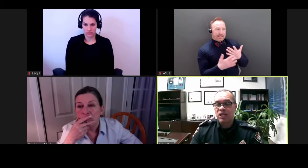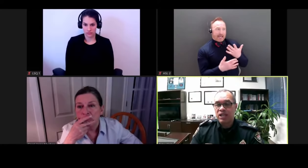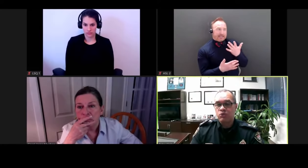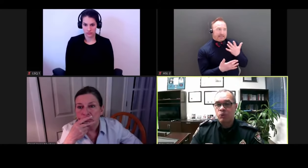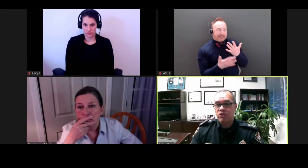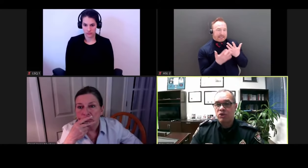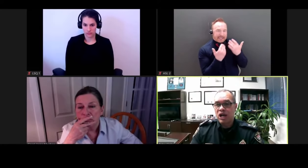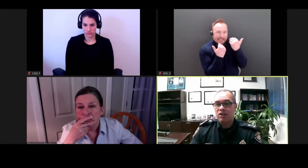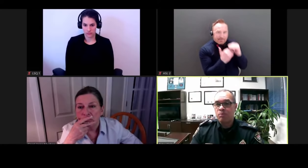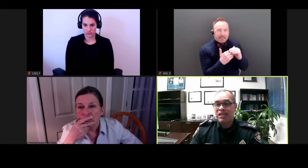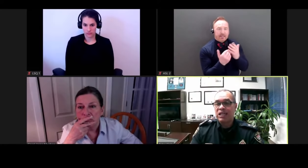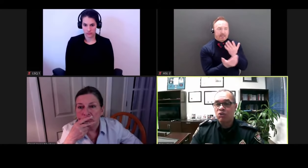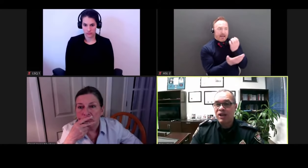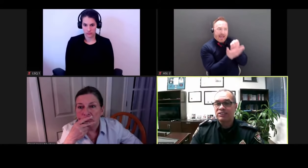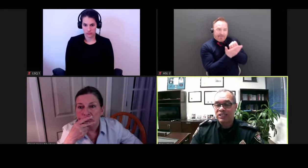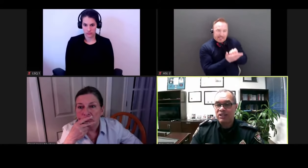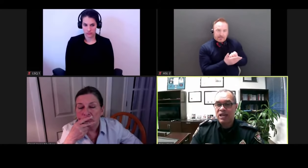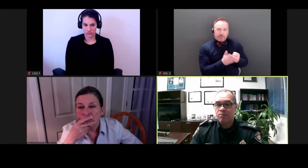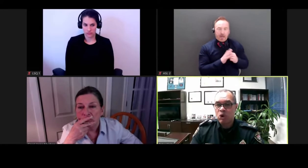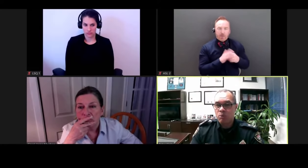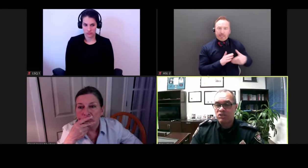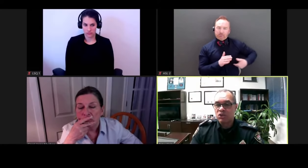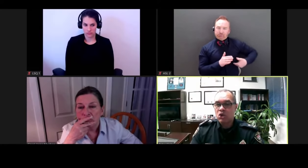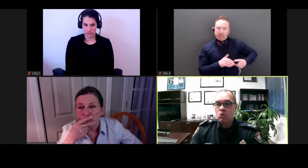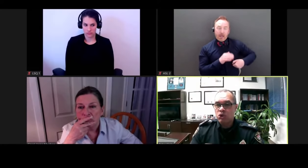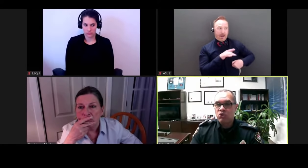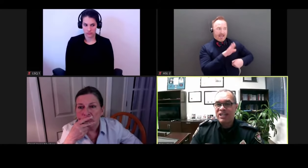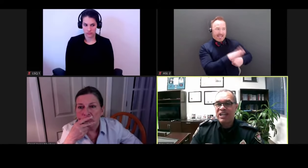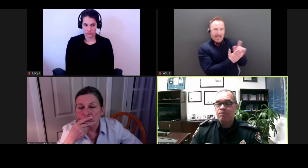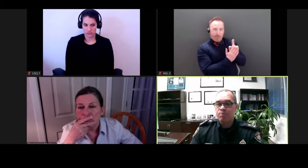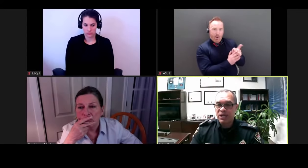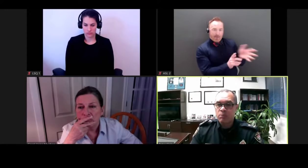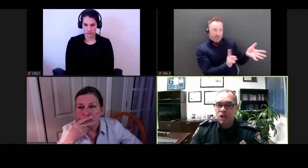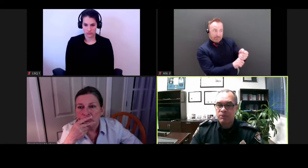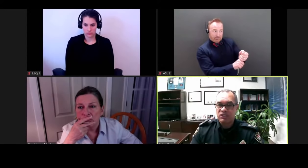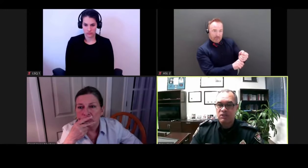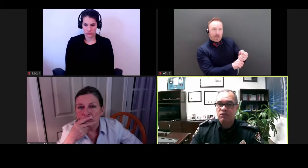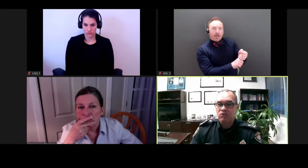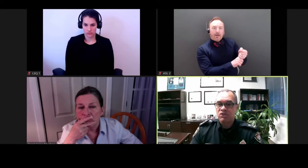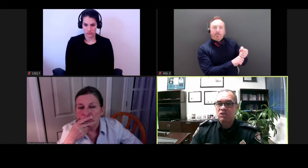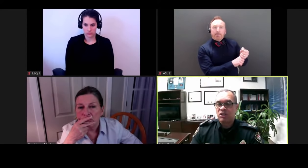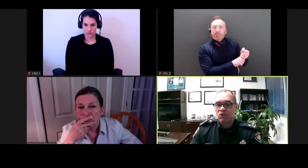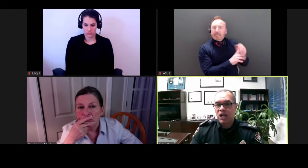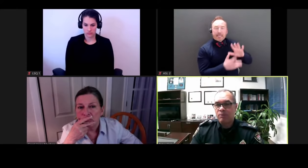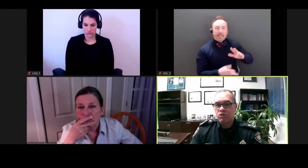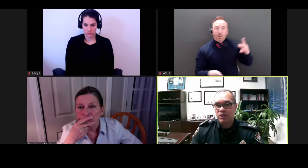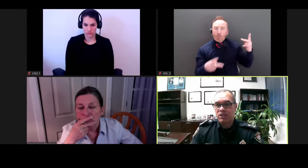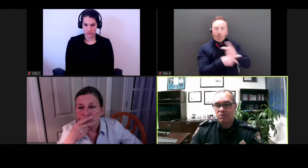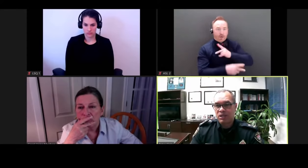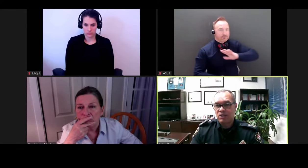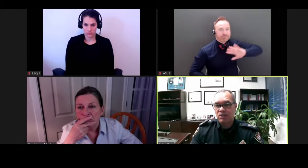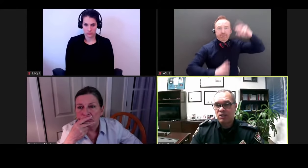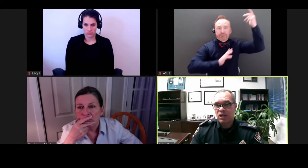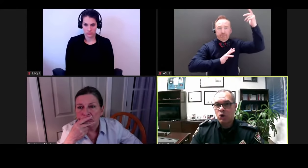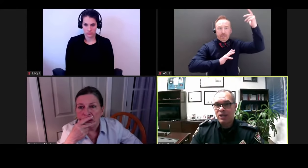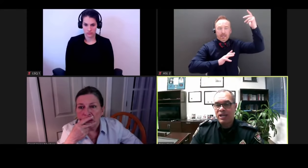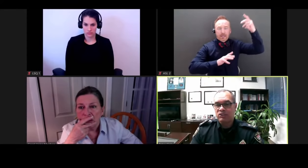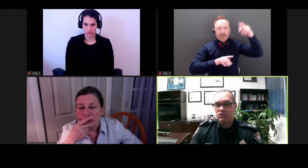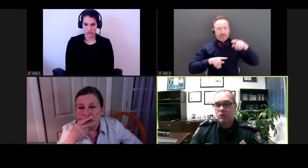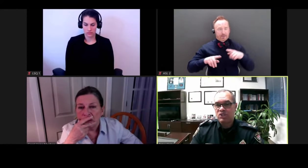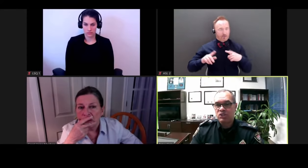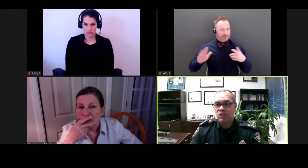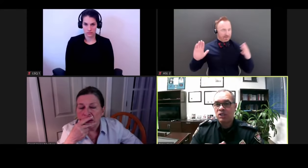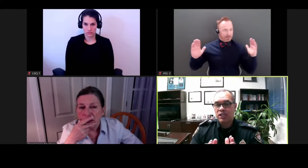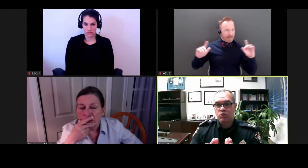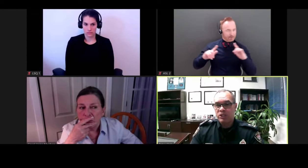every case whether or not making arrest at that moment will create a bigger public safety risk than the crime that's being committed. I hope that answers